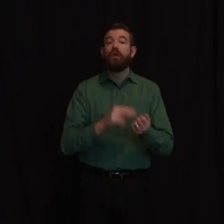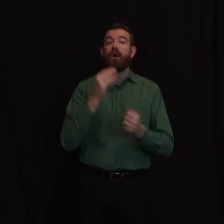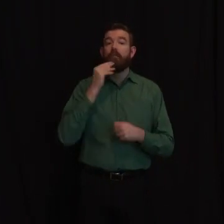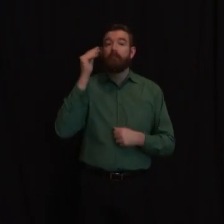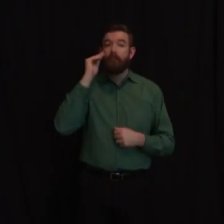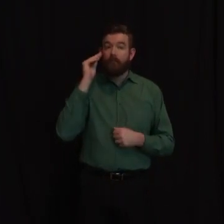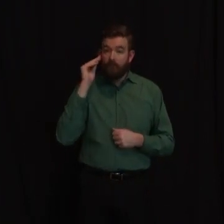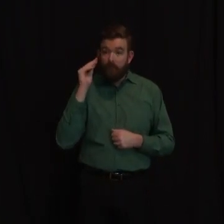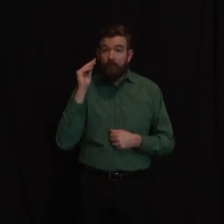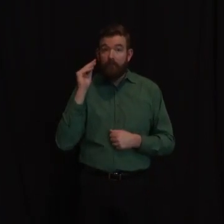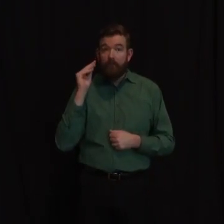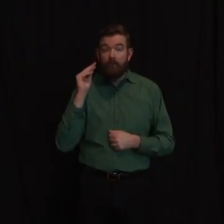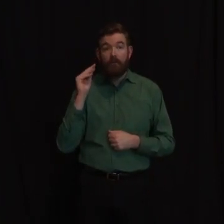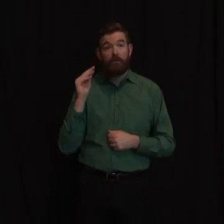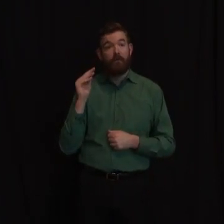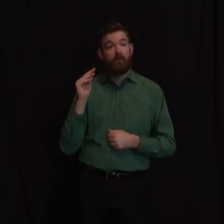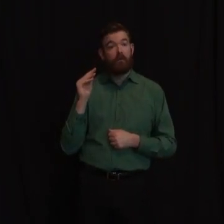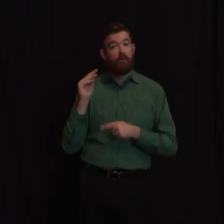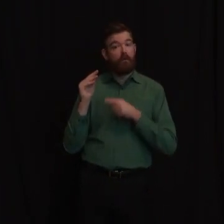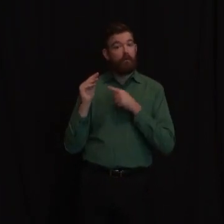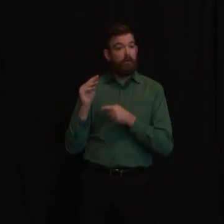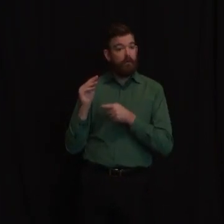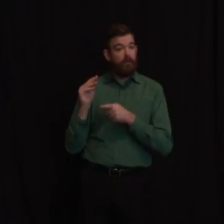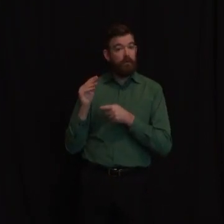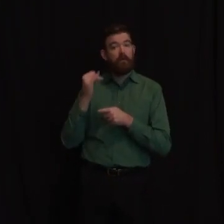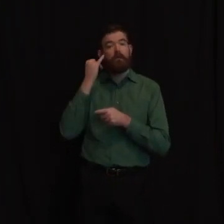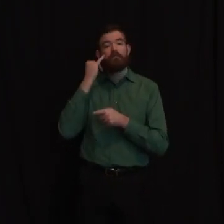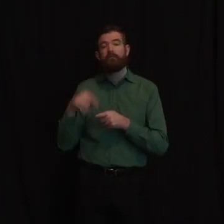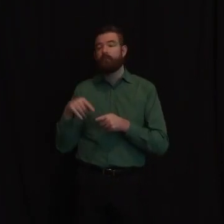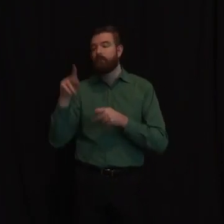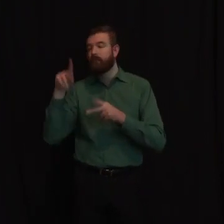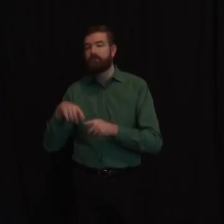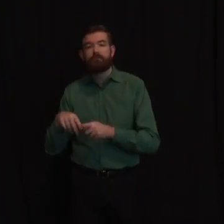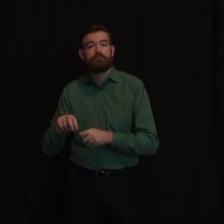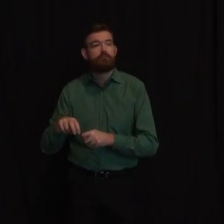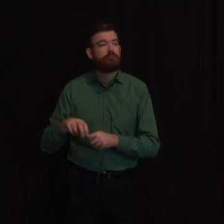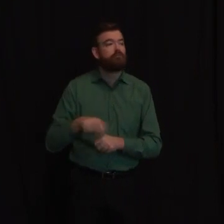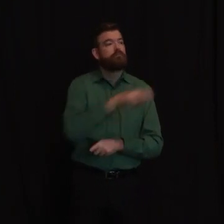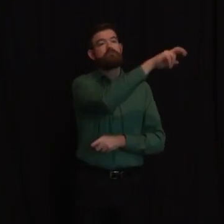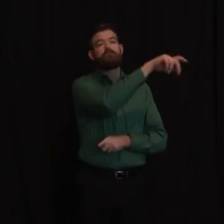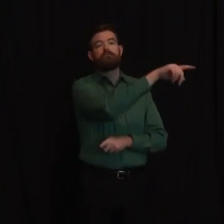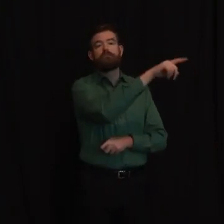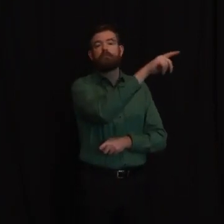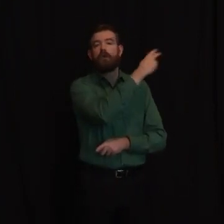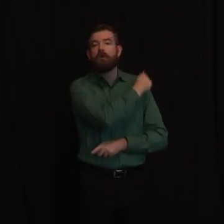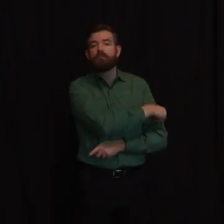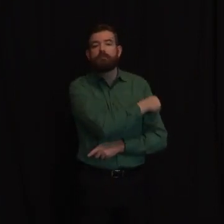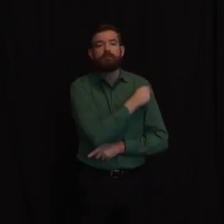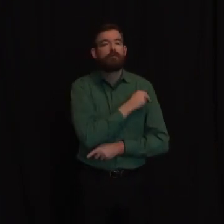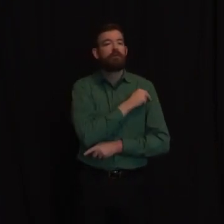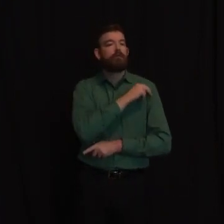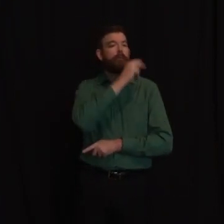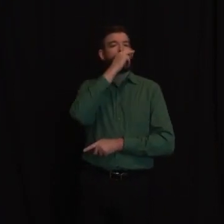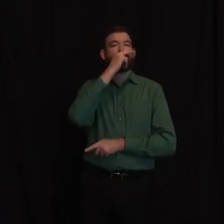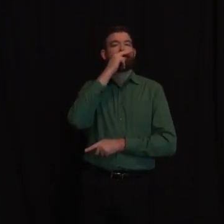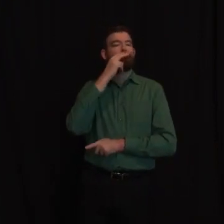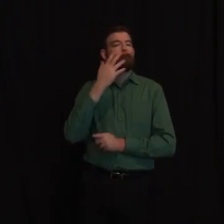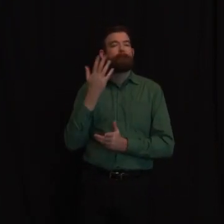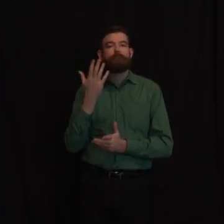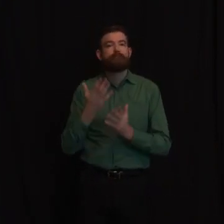if a patient was transferred to a hospital or just if they died there? Do the numbers reflect only patients or staff